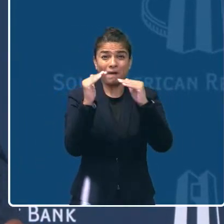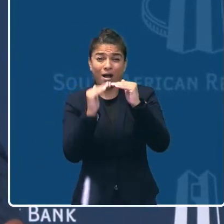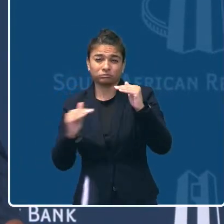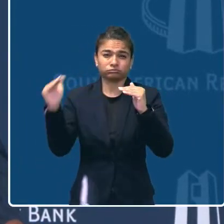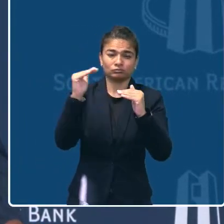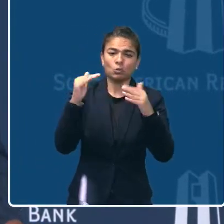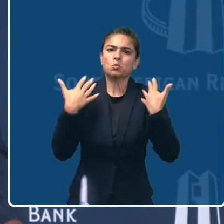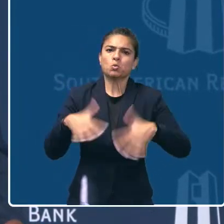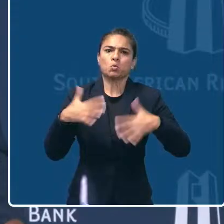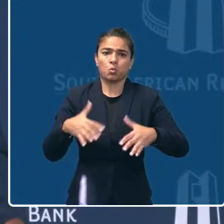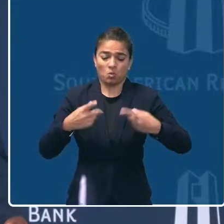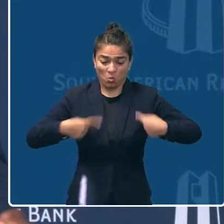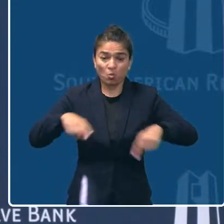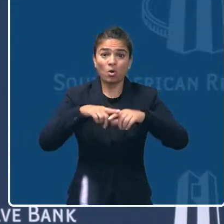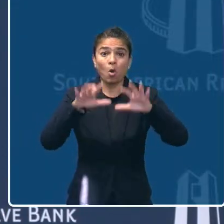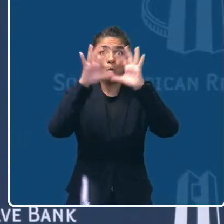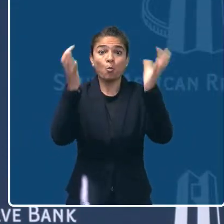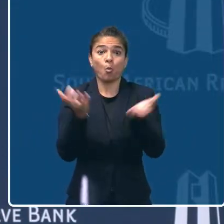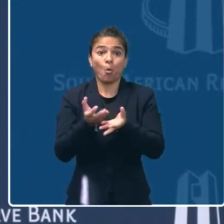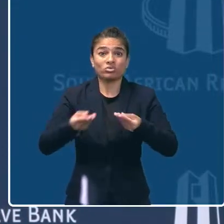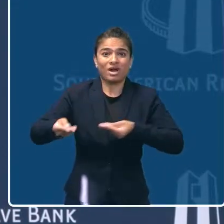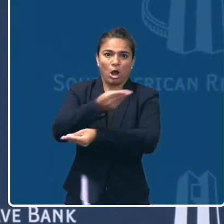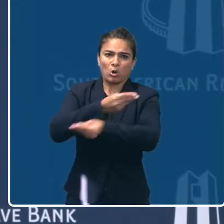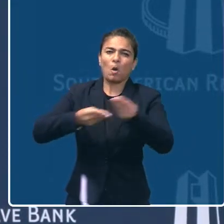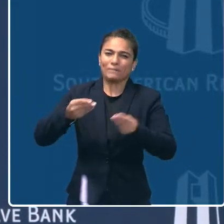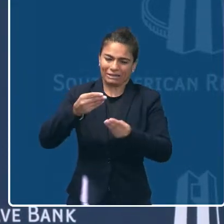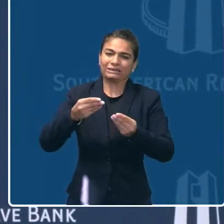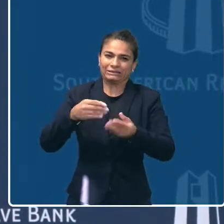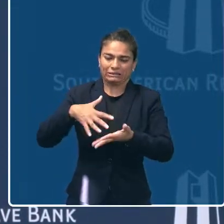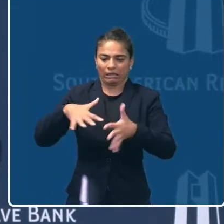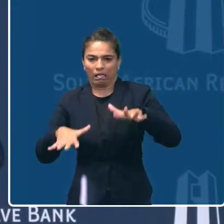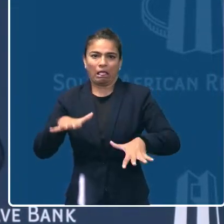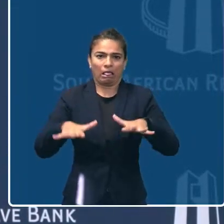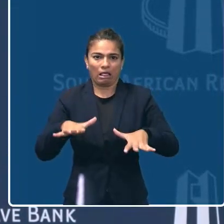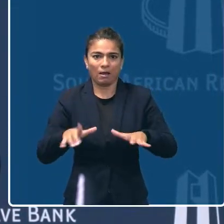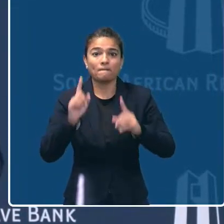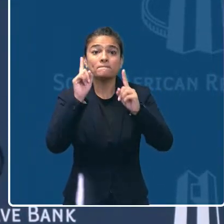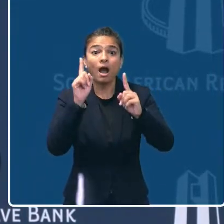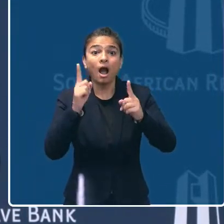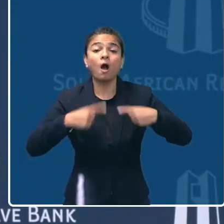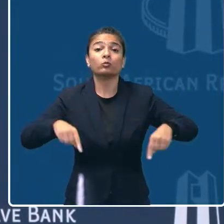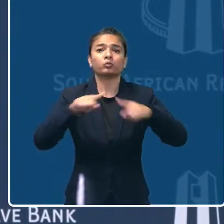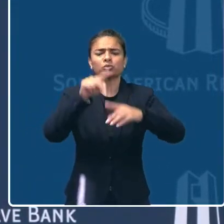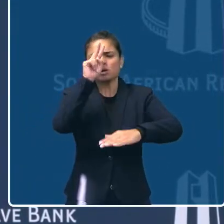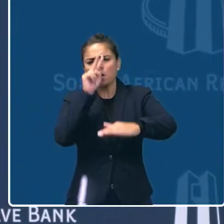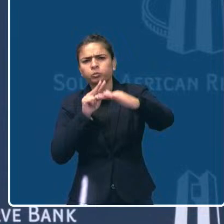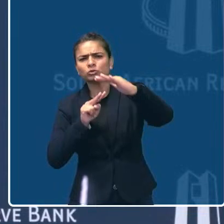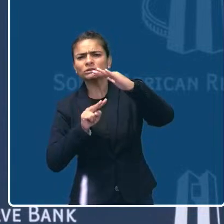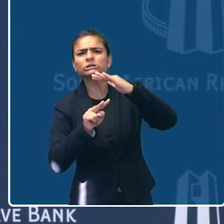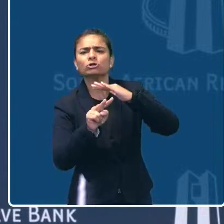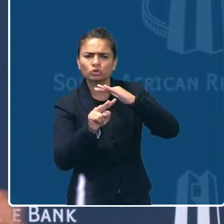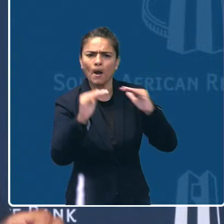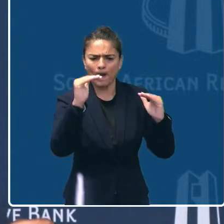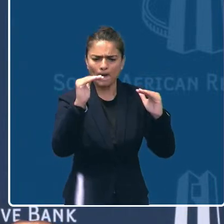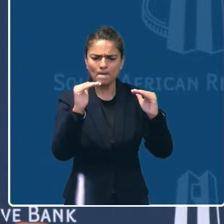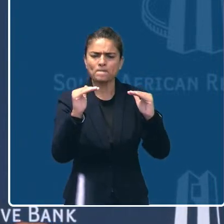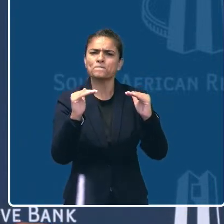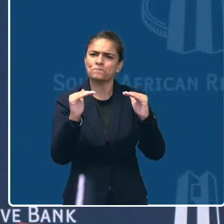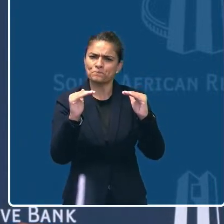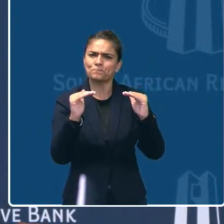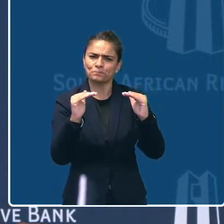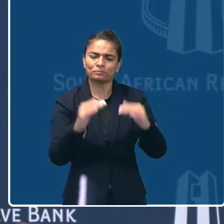uncertainty is likely to weaken the world economy. We have therefore lowered our global